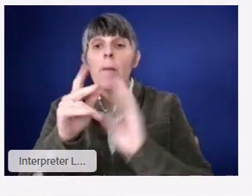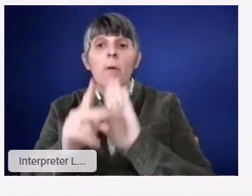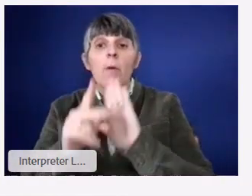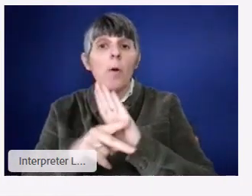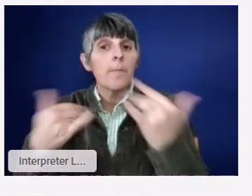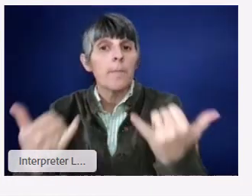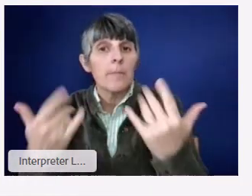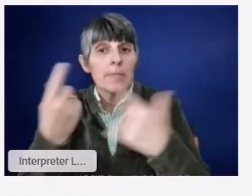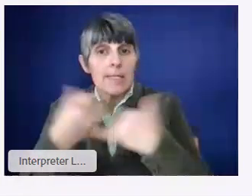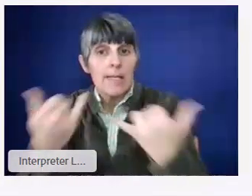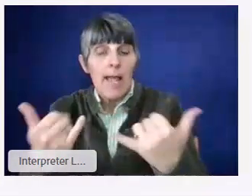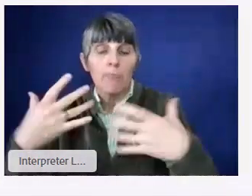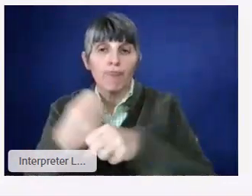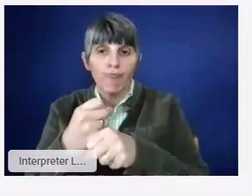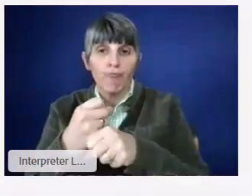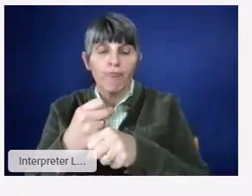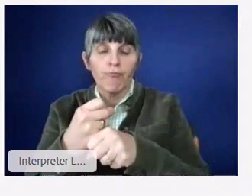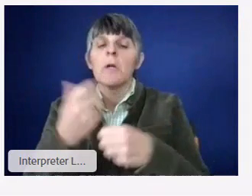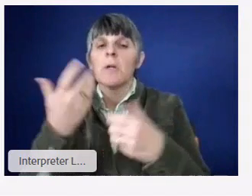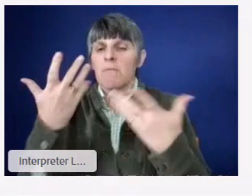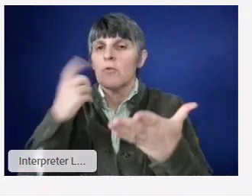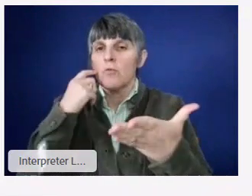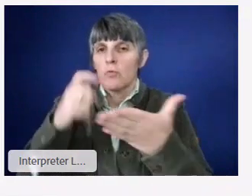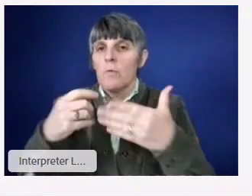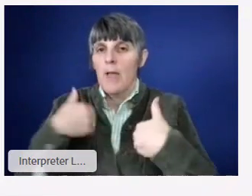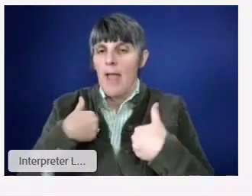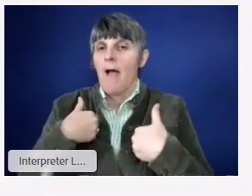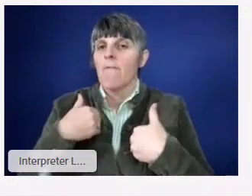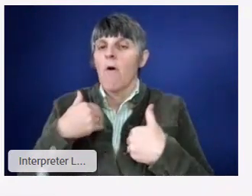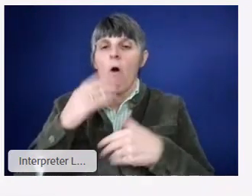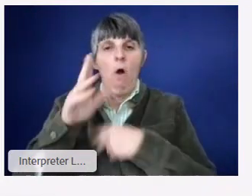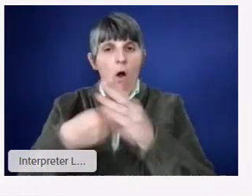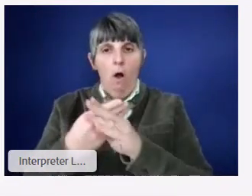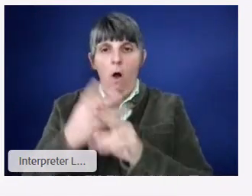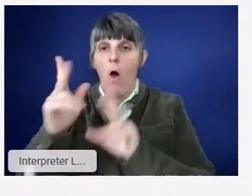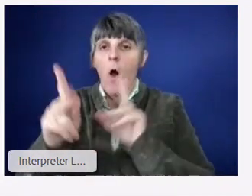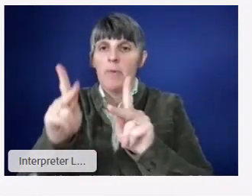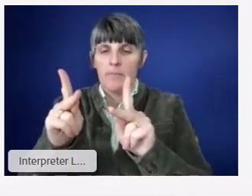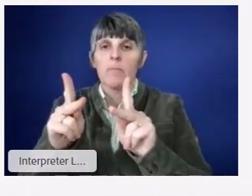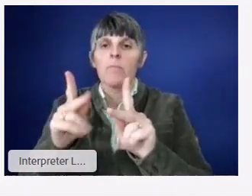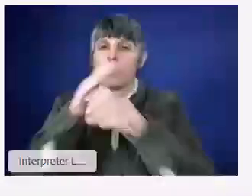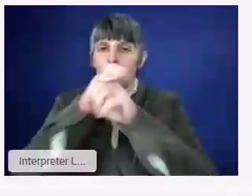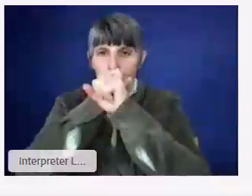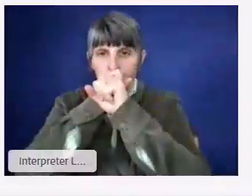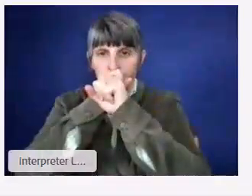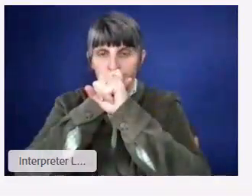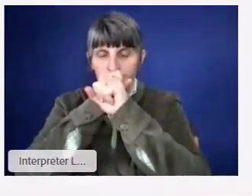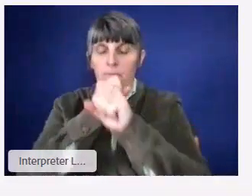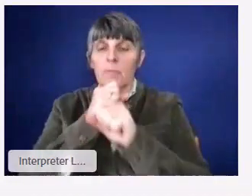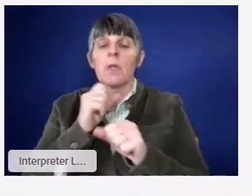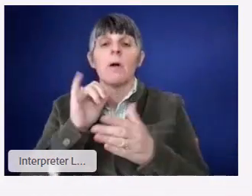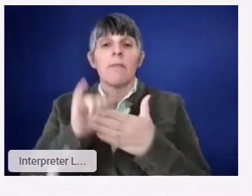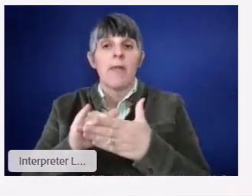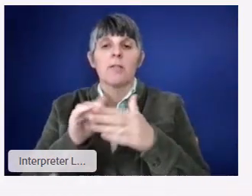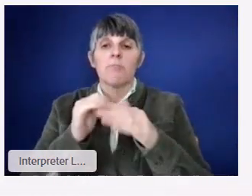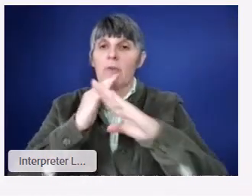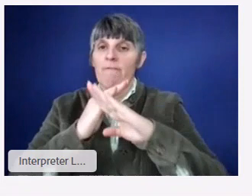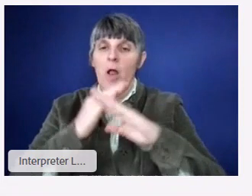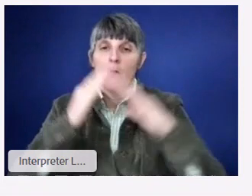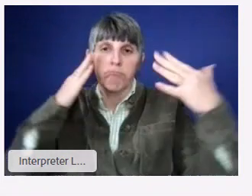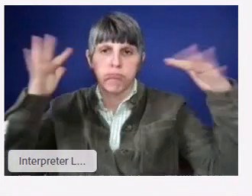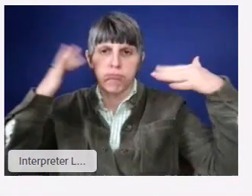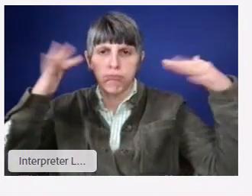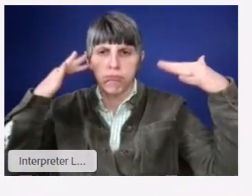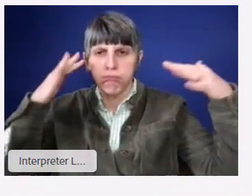quick overview. You may have noticed that we have kept all participant lines muted, and that is to avoid any background noise for